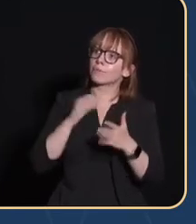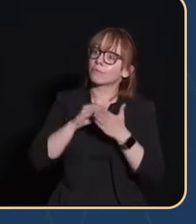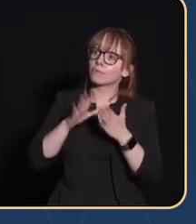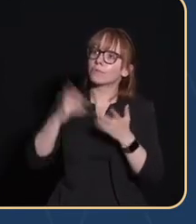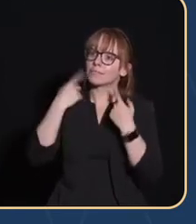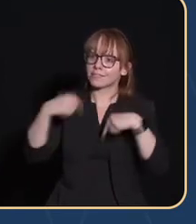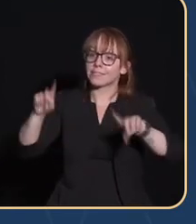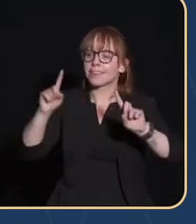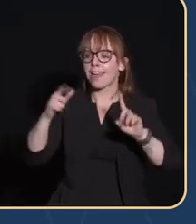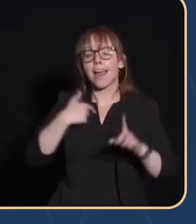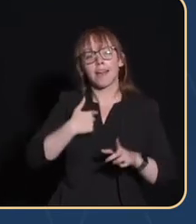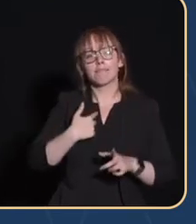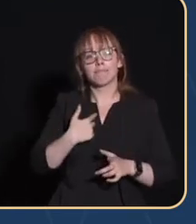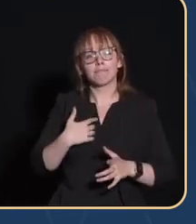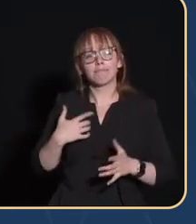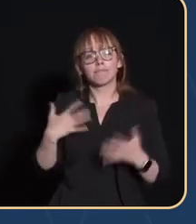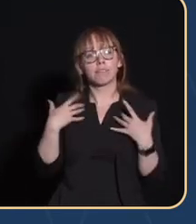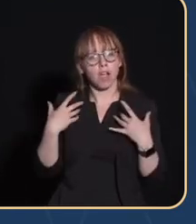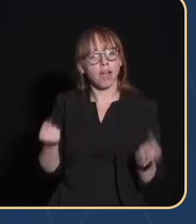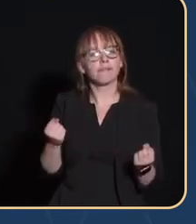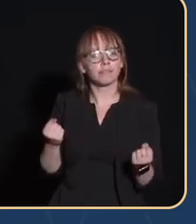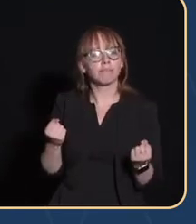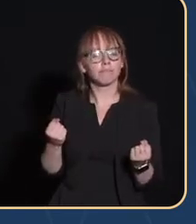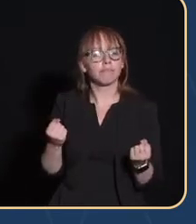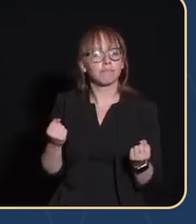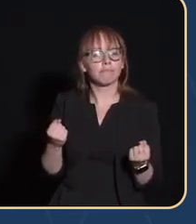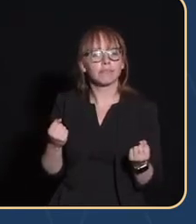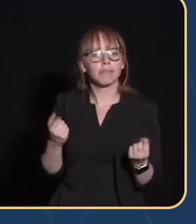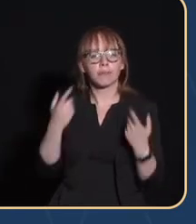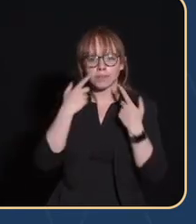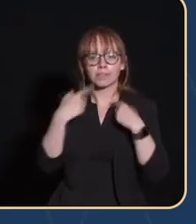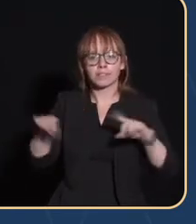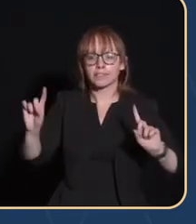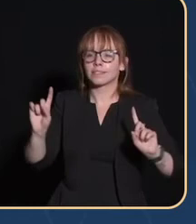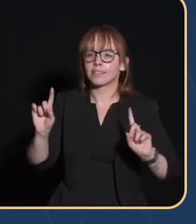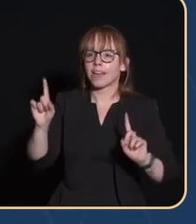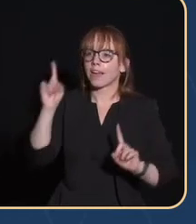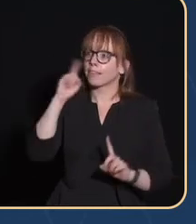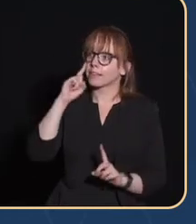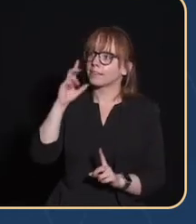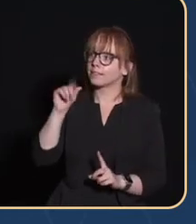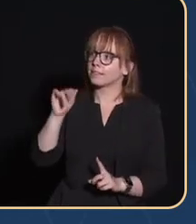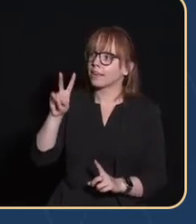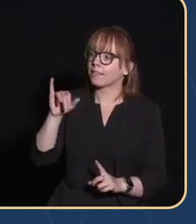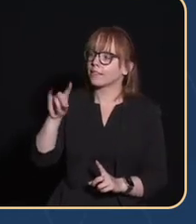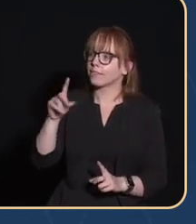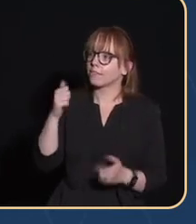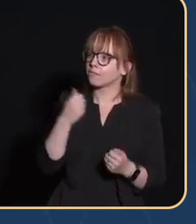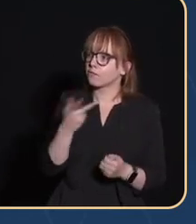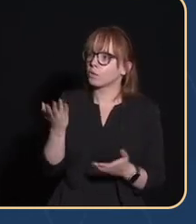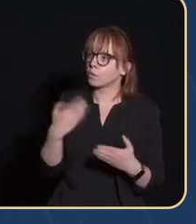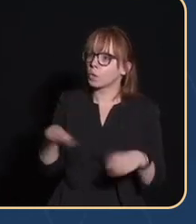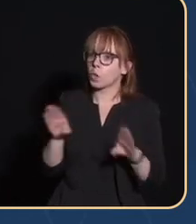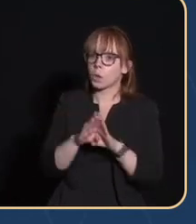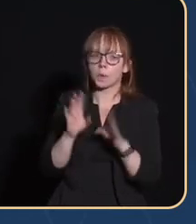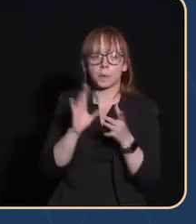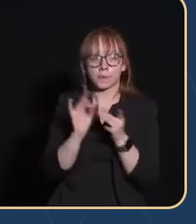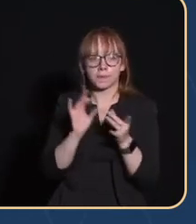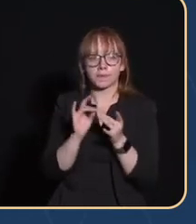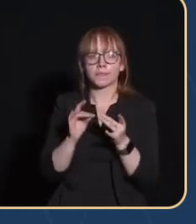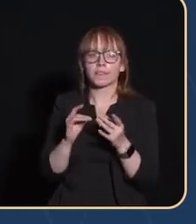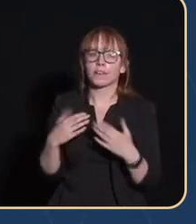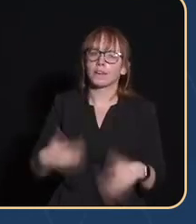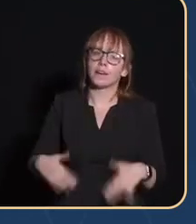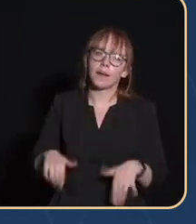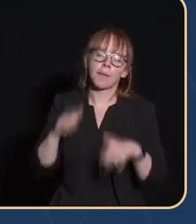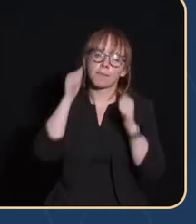that we'll get there. So again, thank you for all of your bidding. I think David has a few closing remarks. What a wonderful evening. Thank